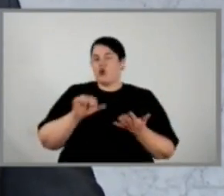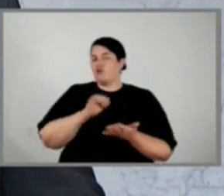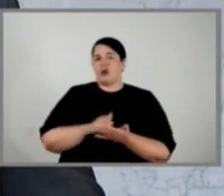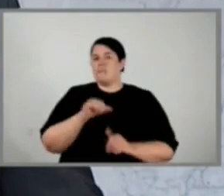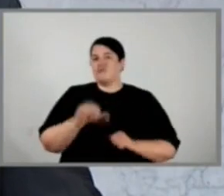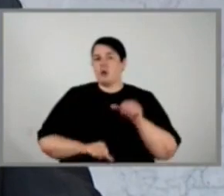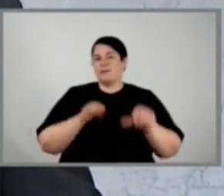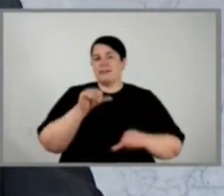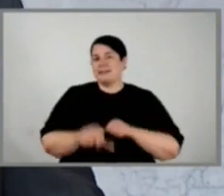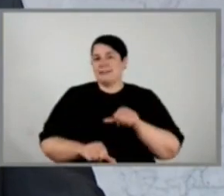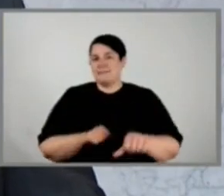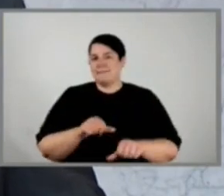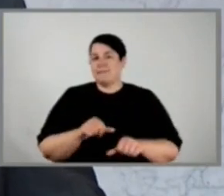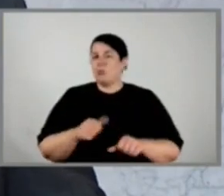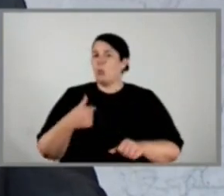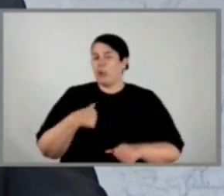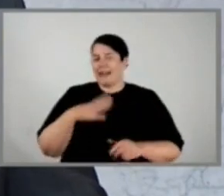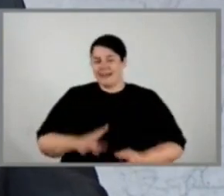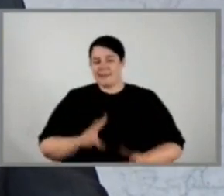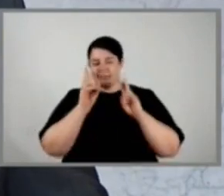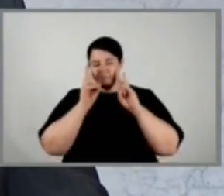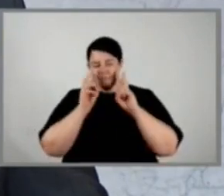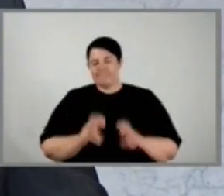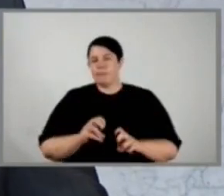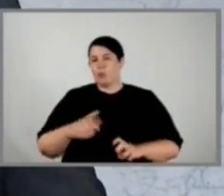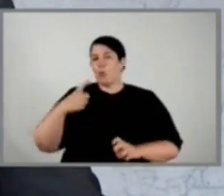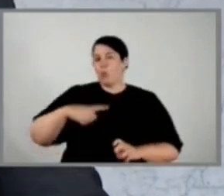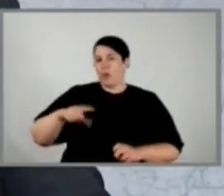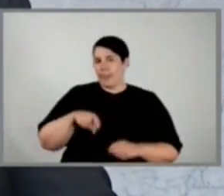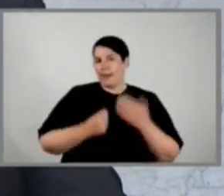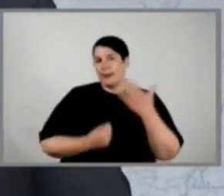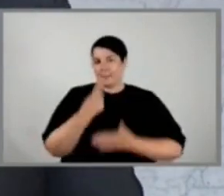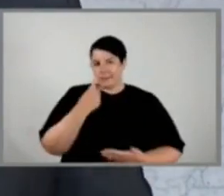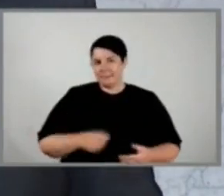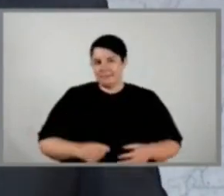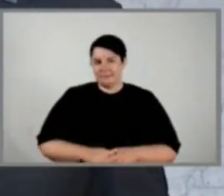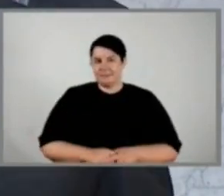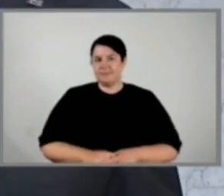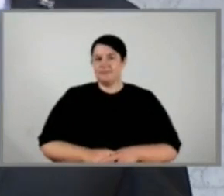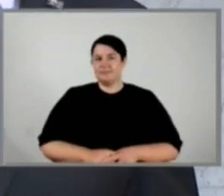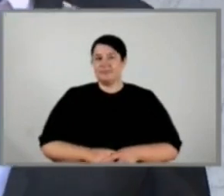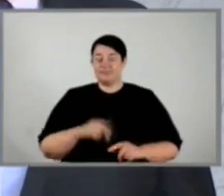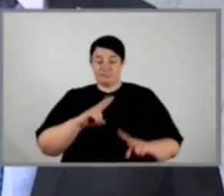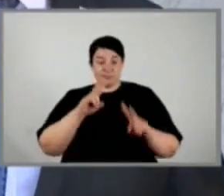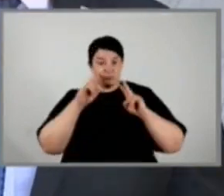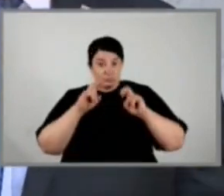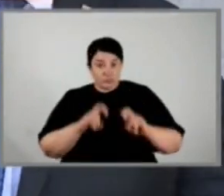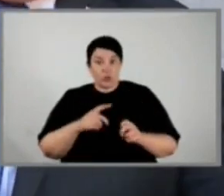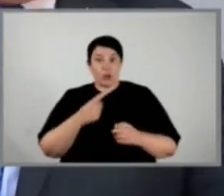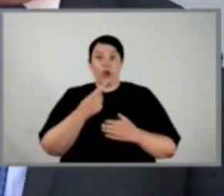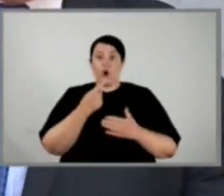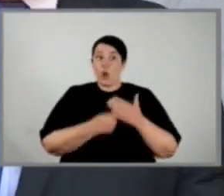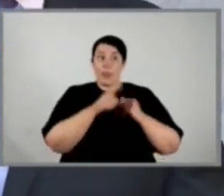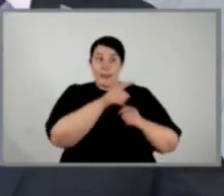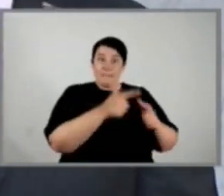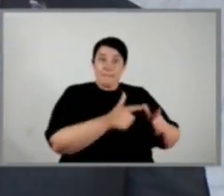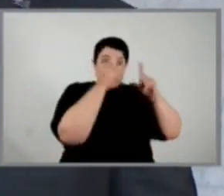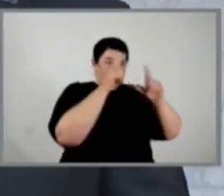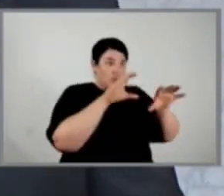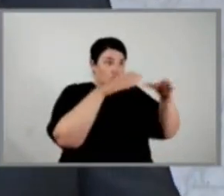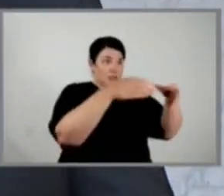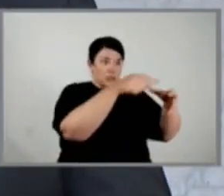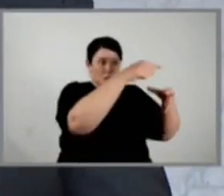the investigation that we've put in place. And that investigation is not just into the management and the executive, into all the matters you've